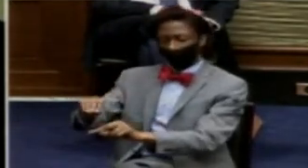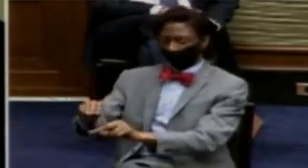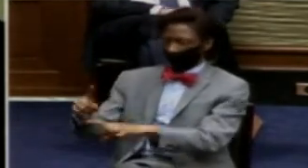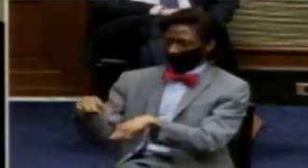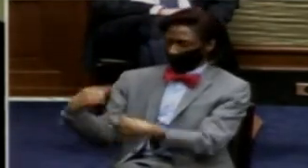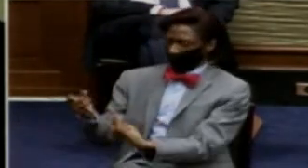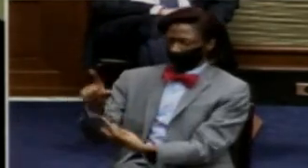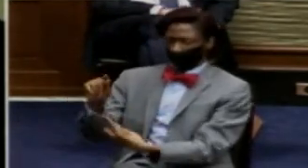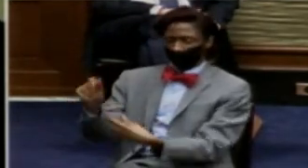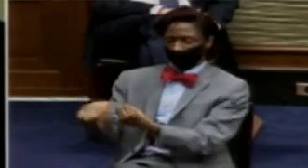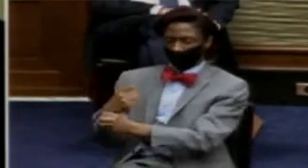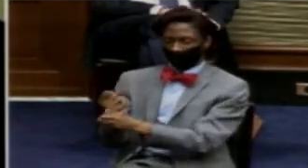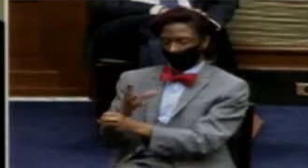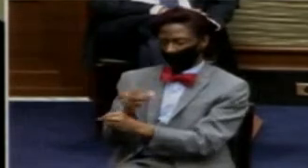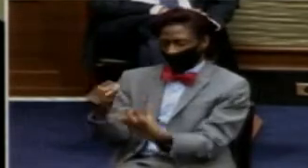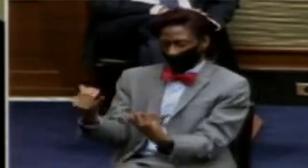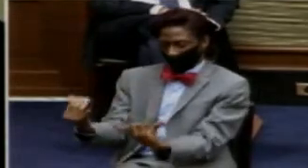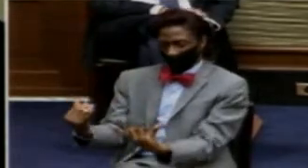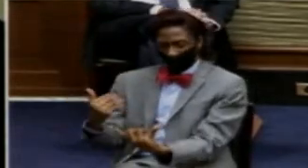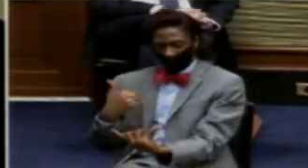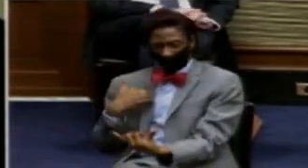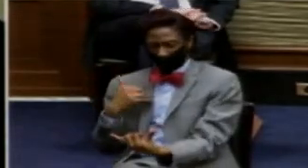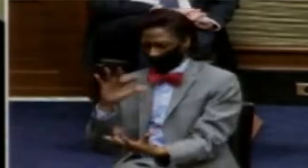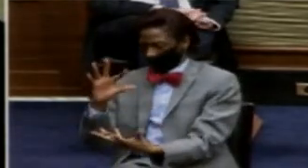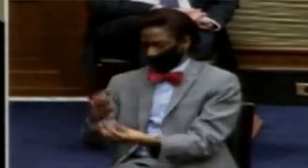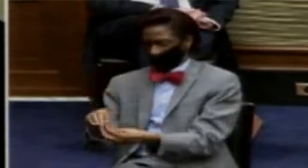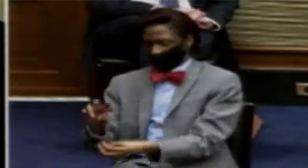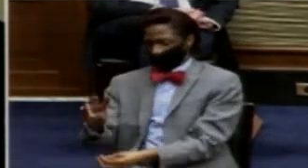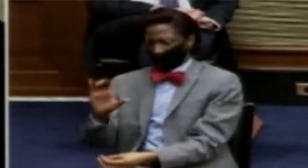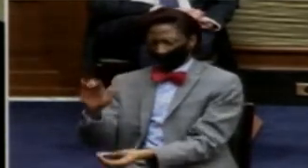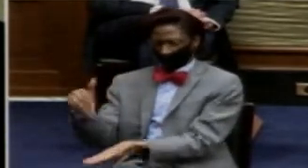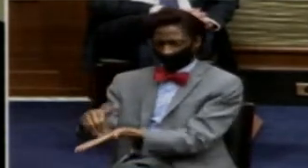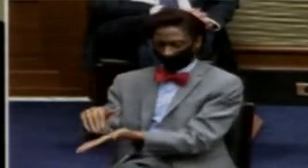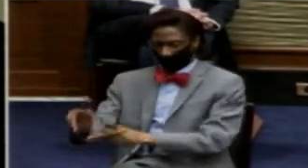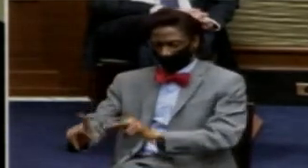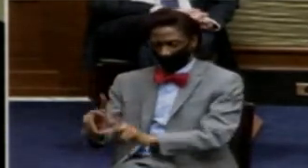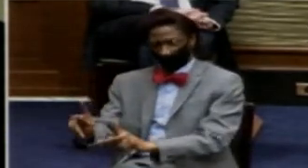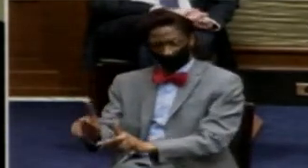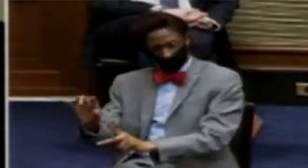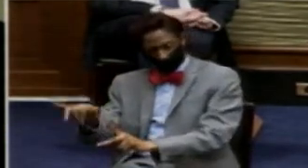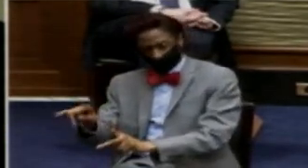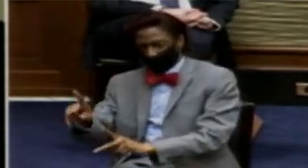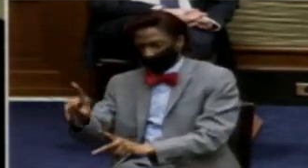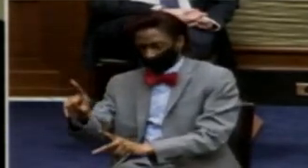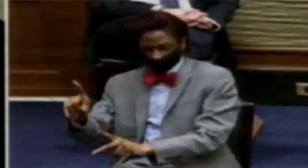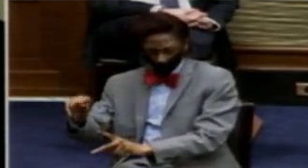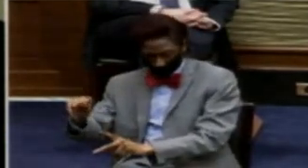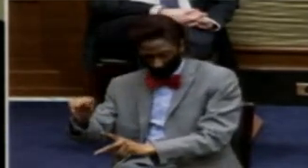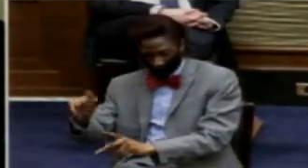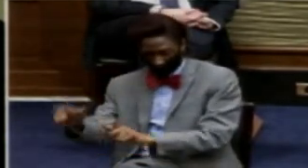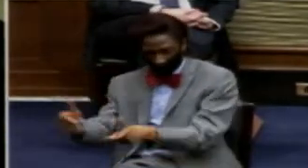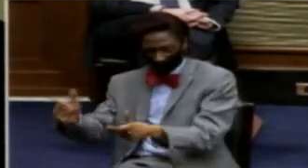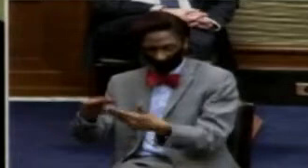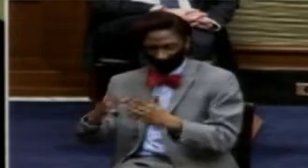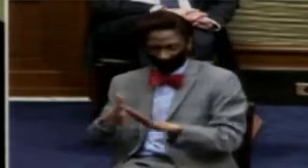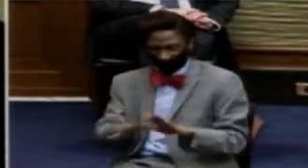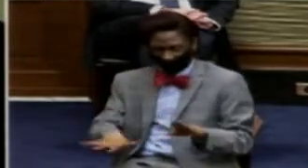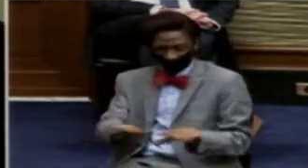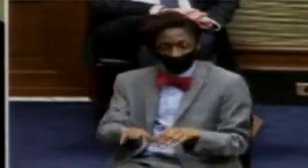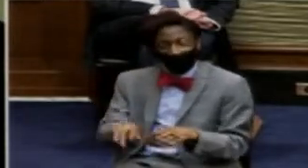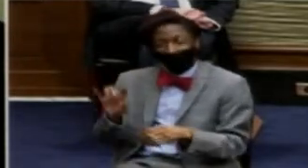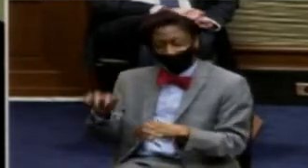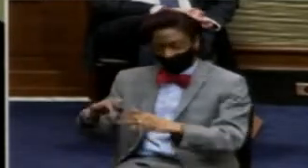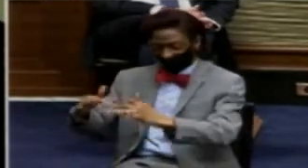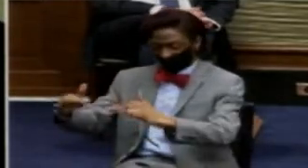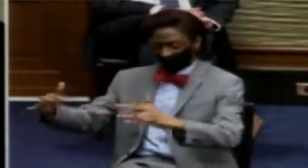now stands at over 700,000, making it the 20th largest city. This economic diversity